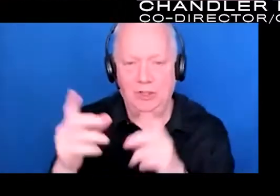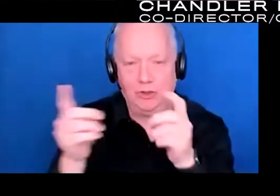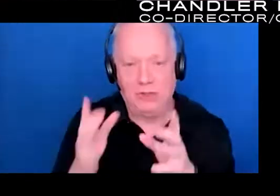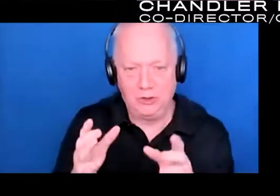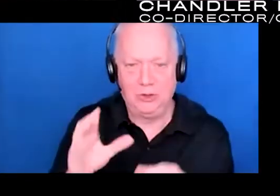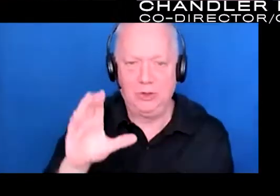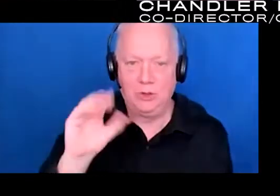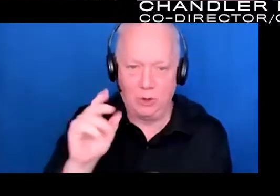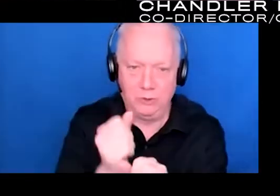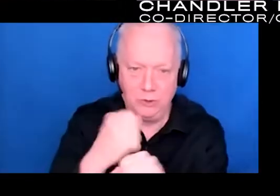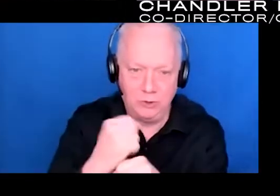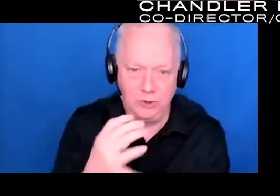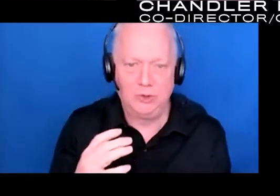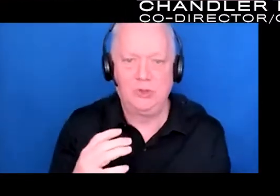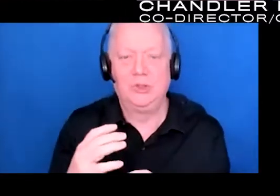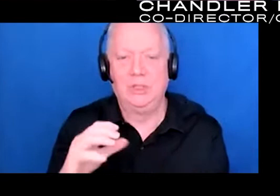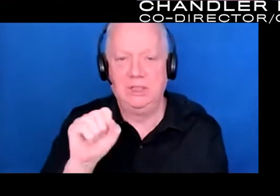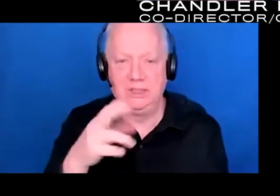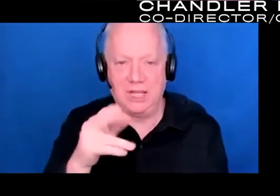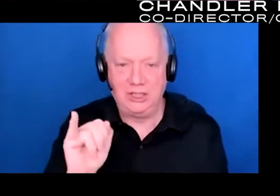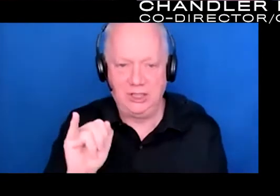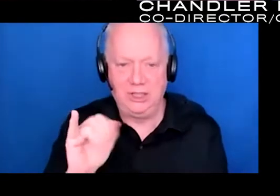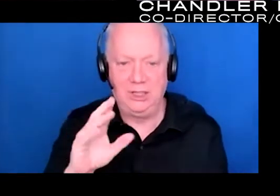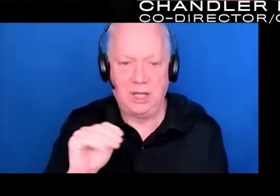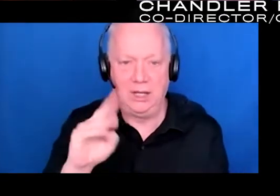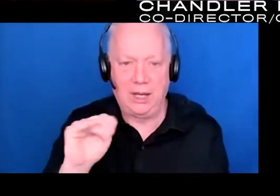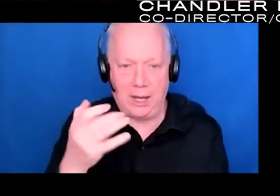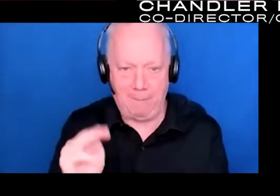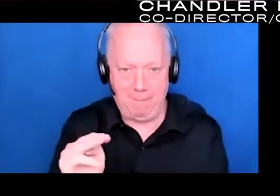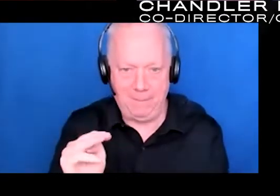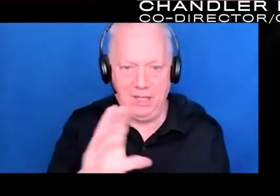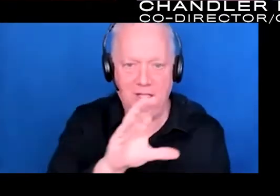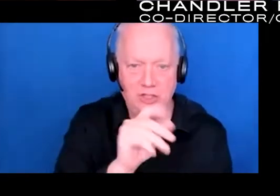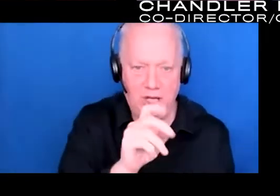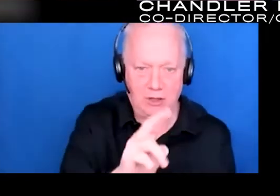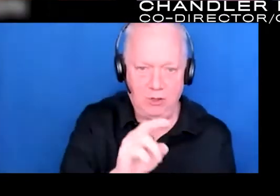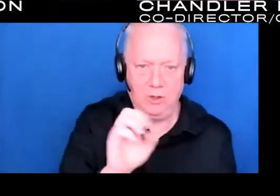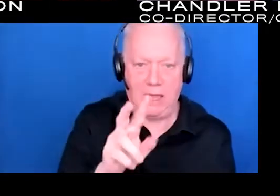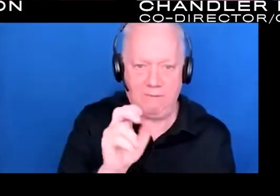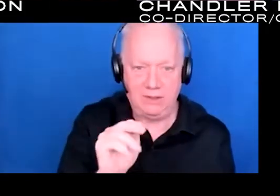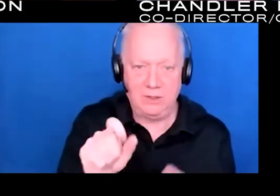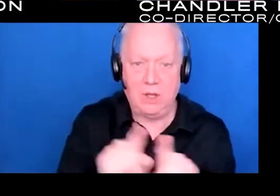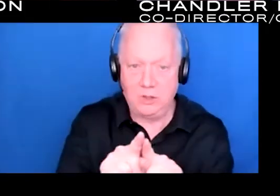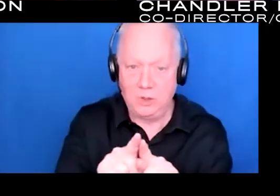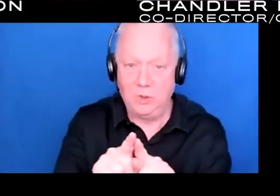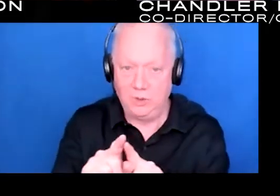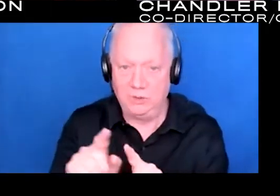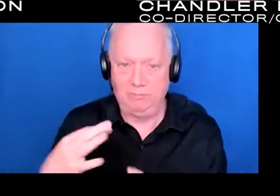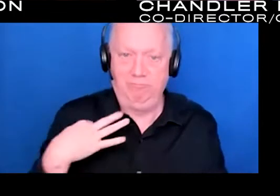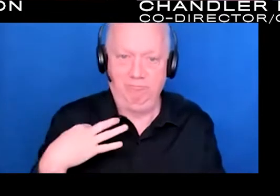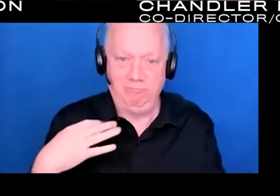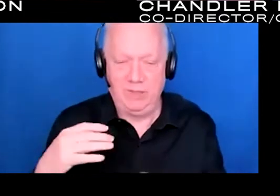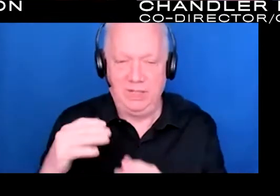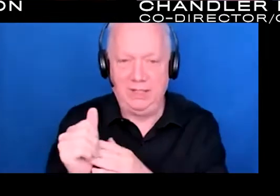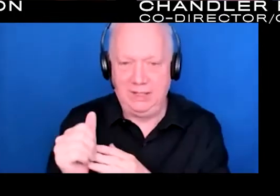and co-producers, Sachi Cunningham and Chandler Evans, and also the subject, Bill